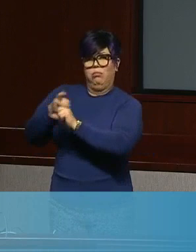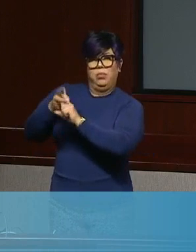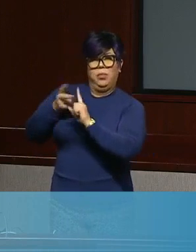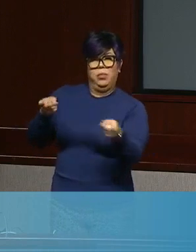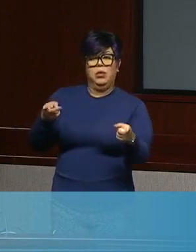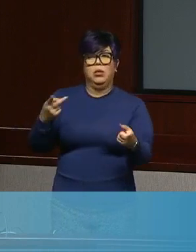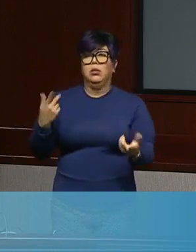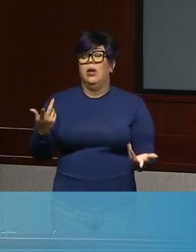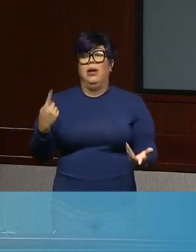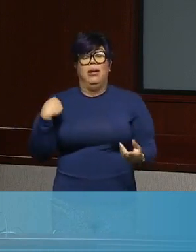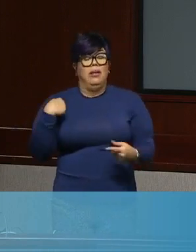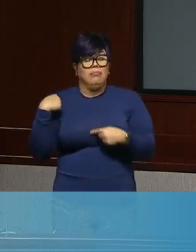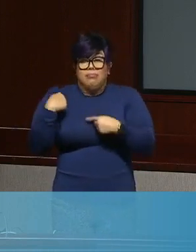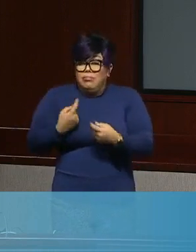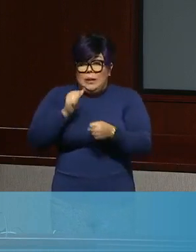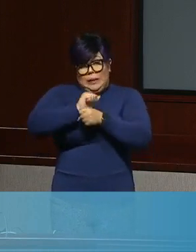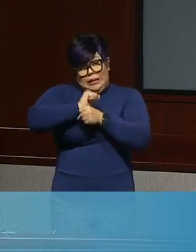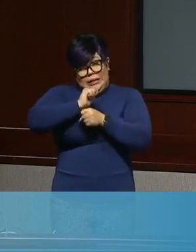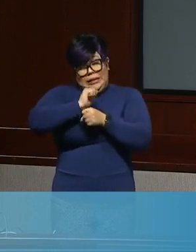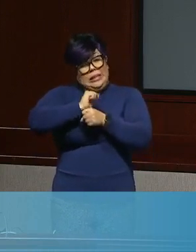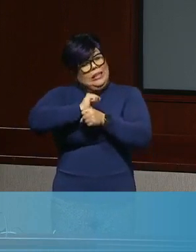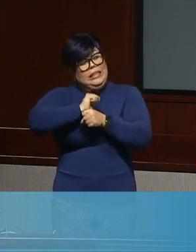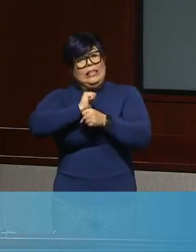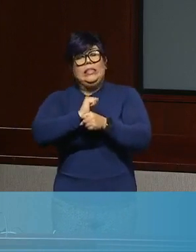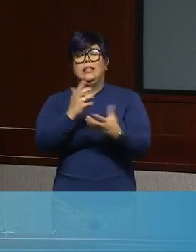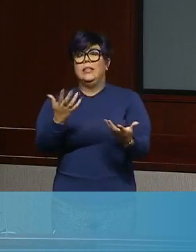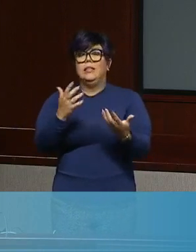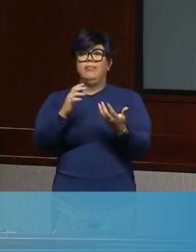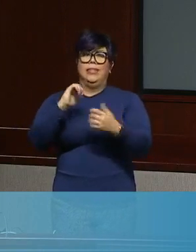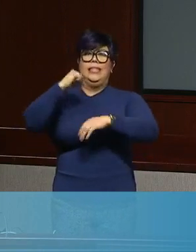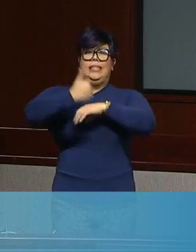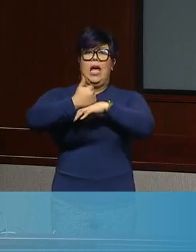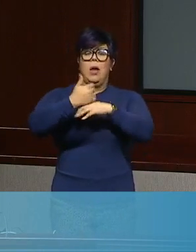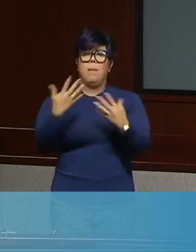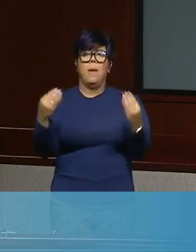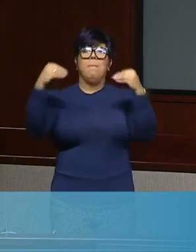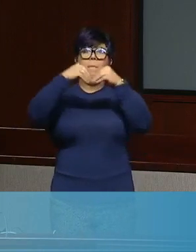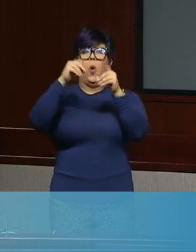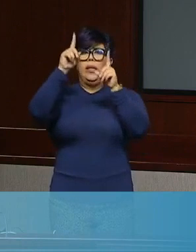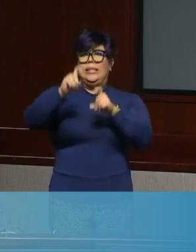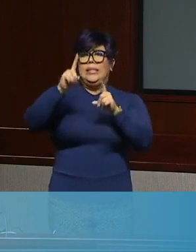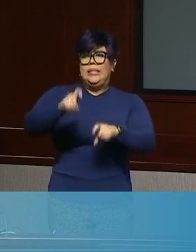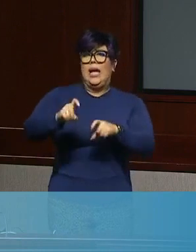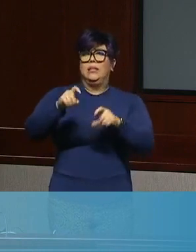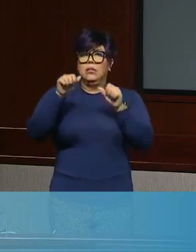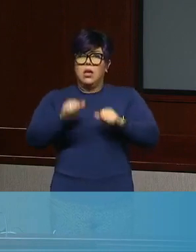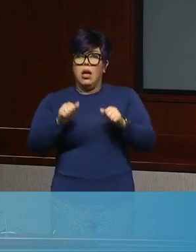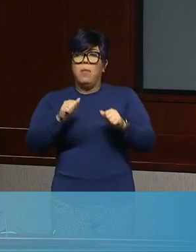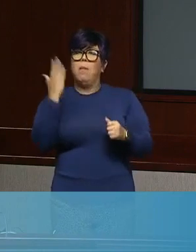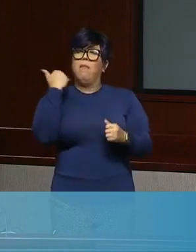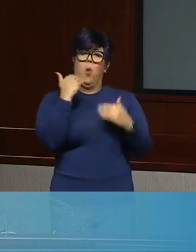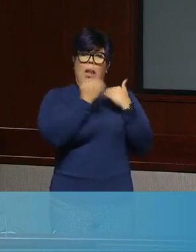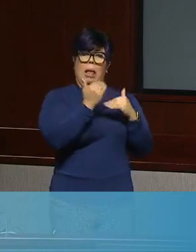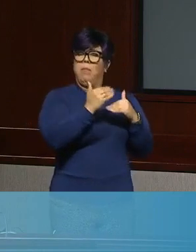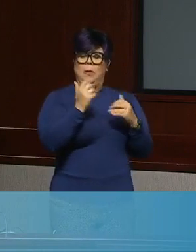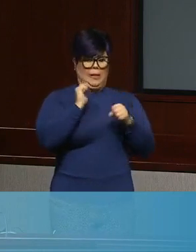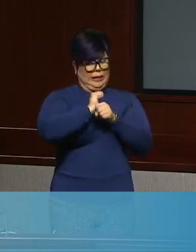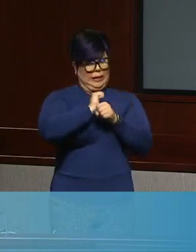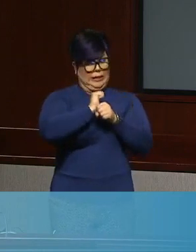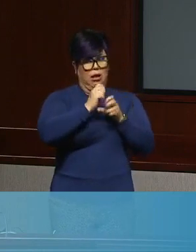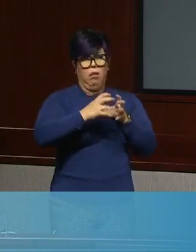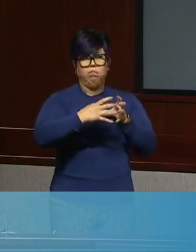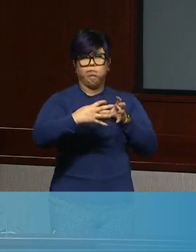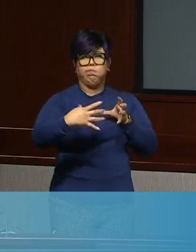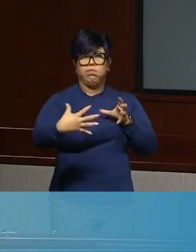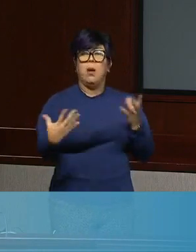At great expense, we've set in place massive testing capacity all across this county so that people can be